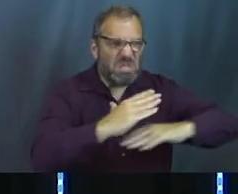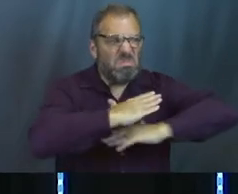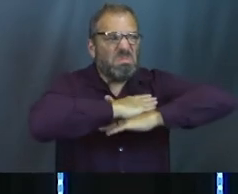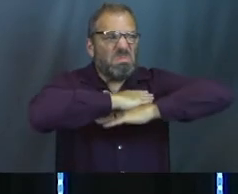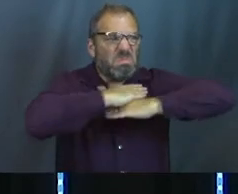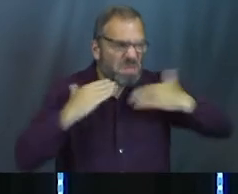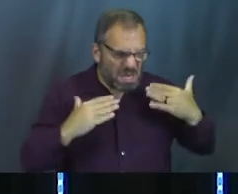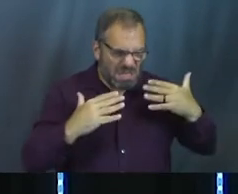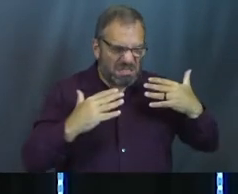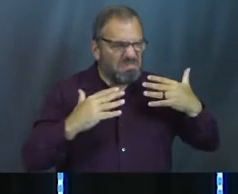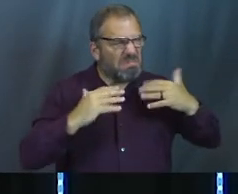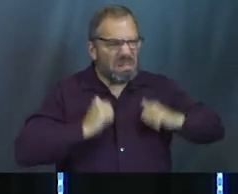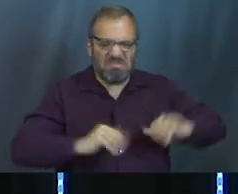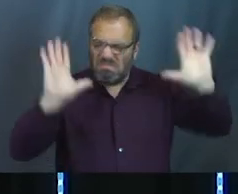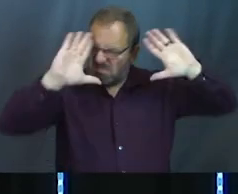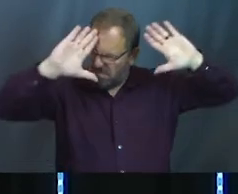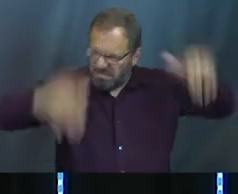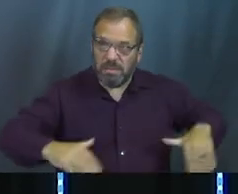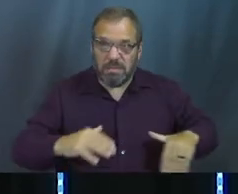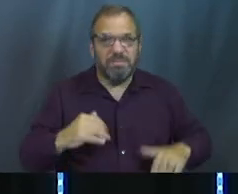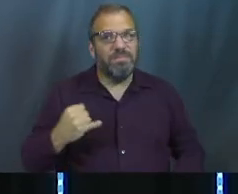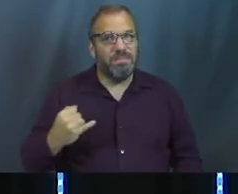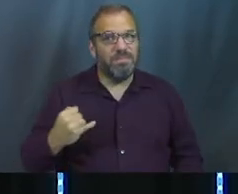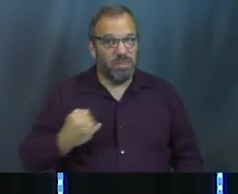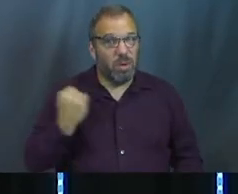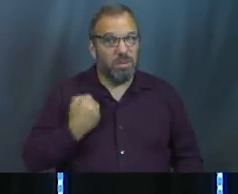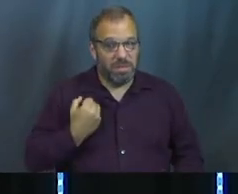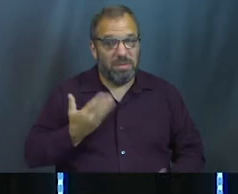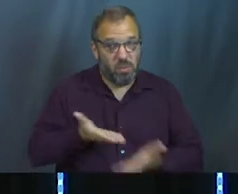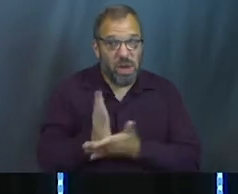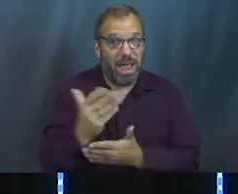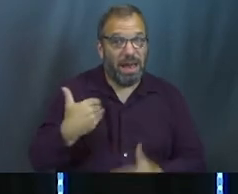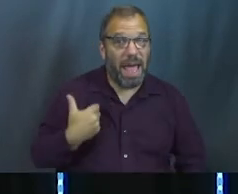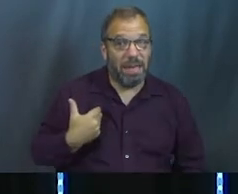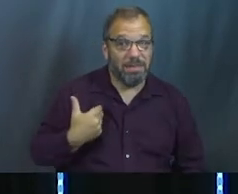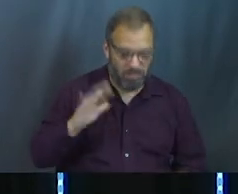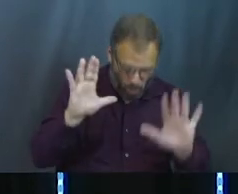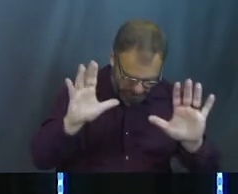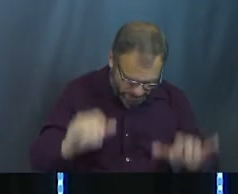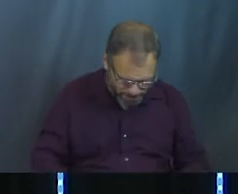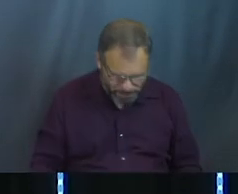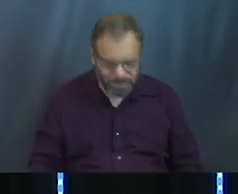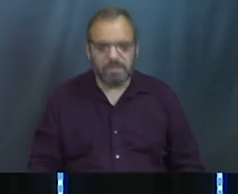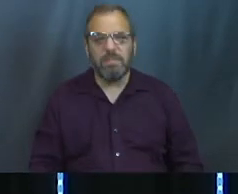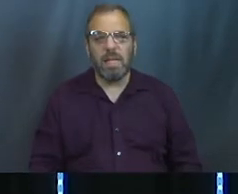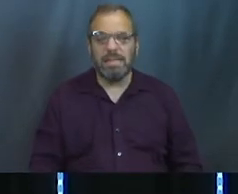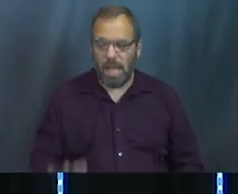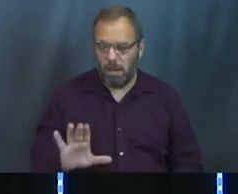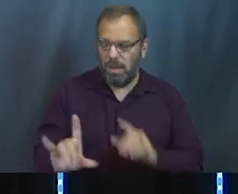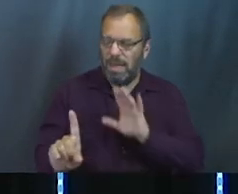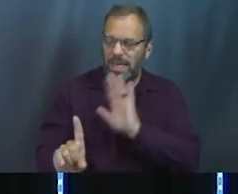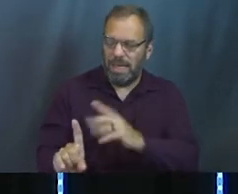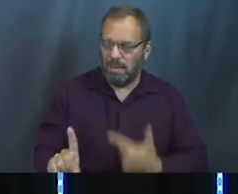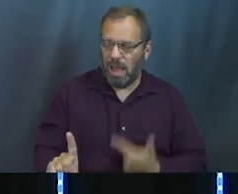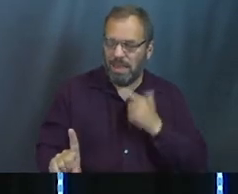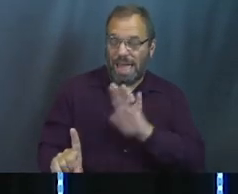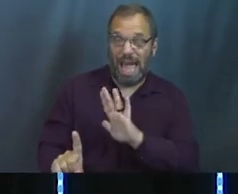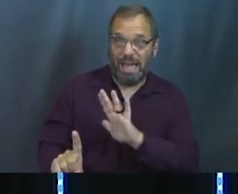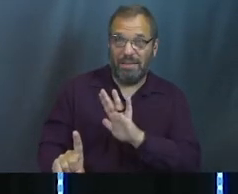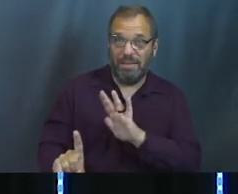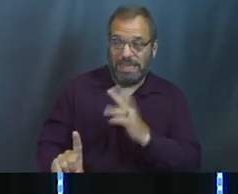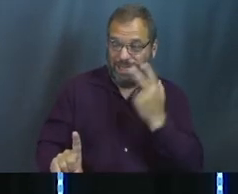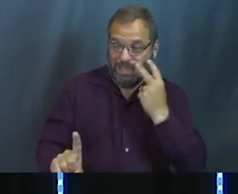to do with this. I'm just kind of giving up. Joseph kind of has a right here, right? So this is what we're going to do. We're going to take a look at his story. We're going to move forward